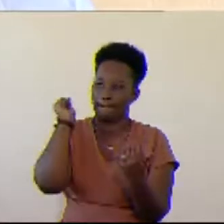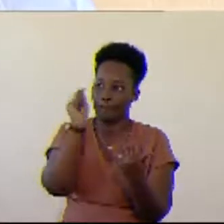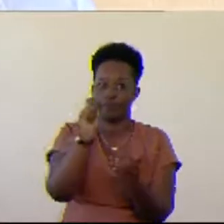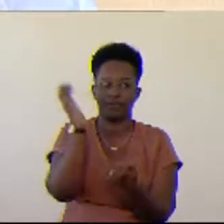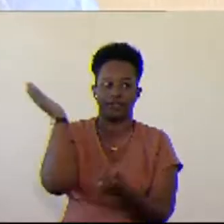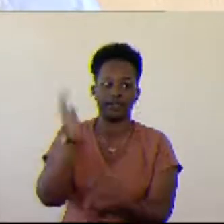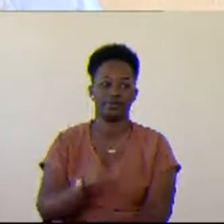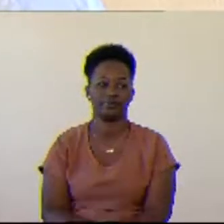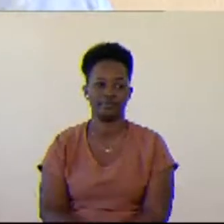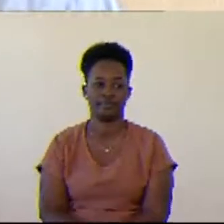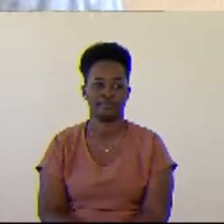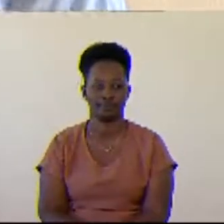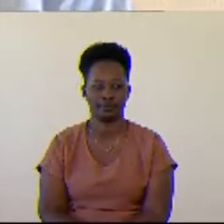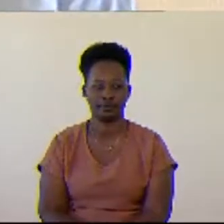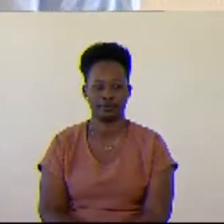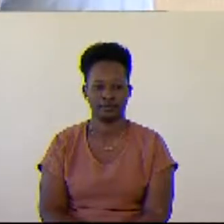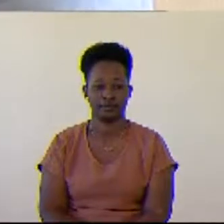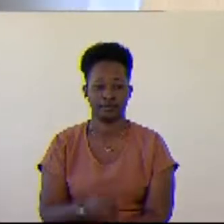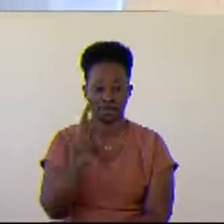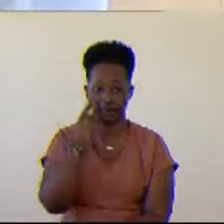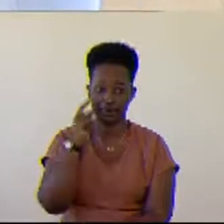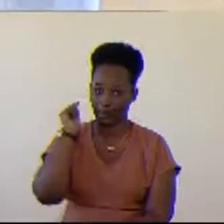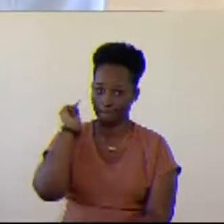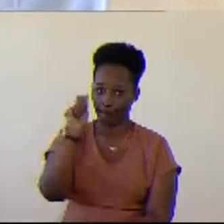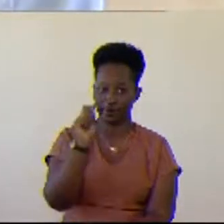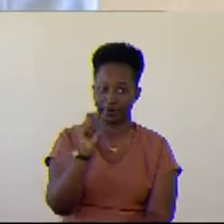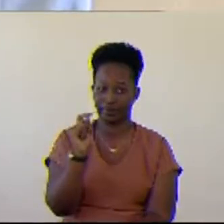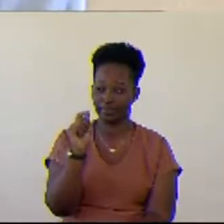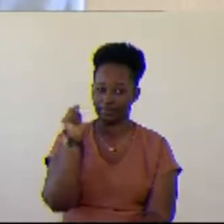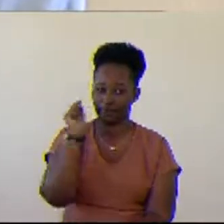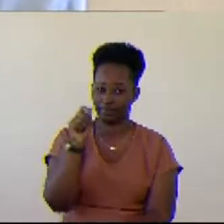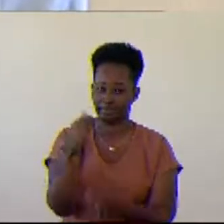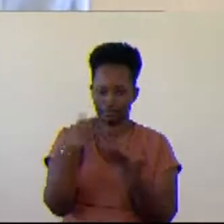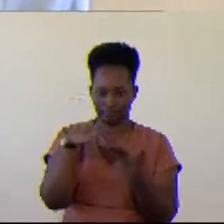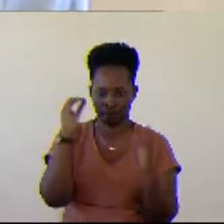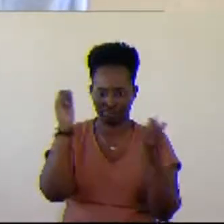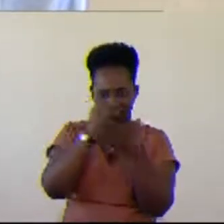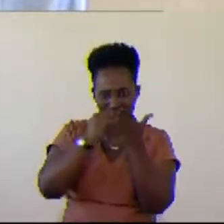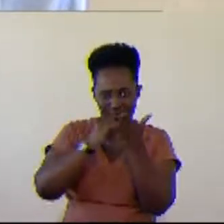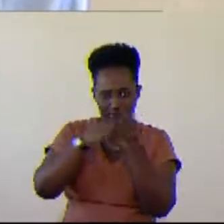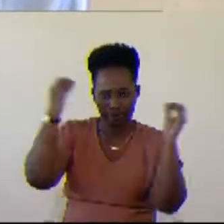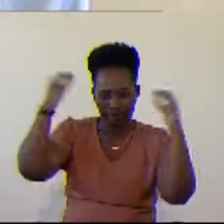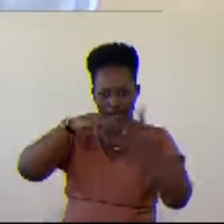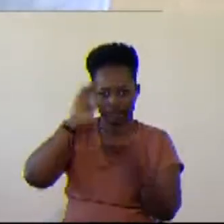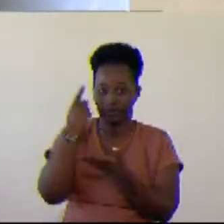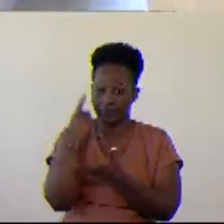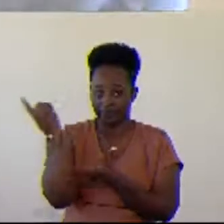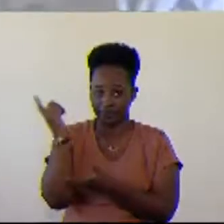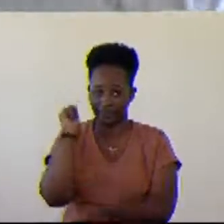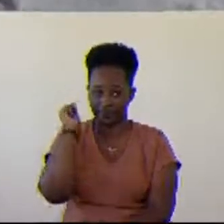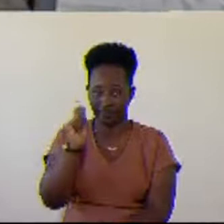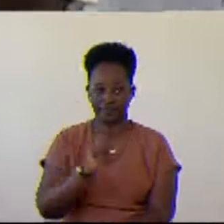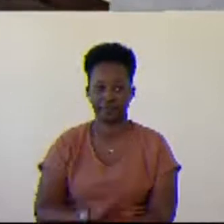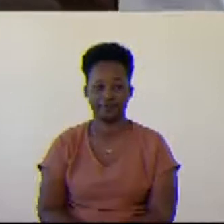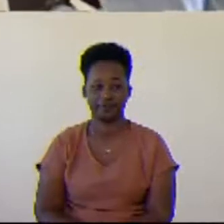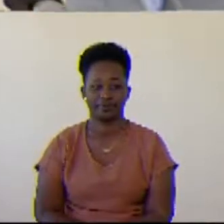here. You see where the mark is? So let me make it more visible. It is here. So that